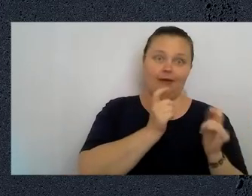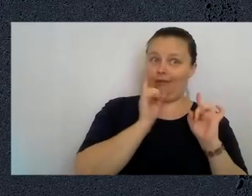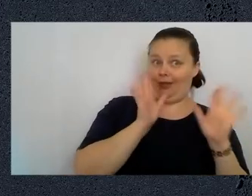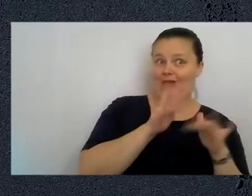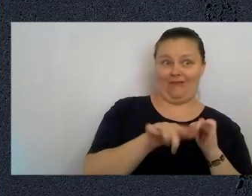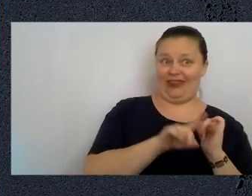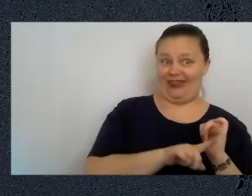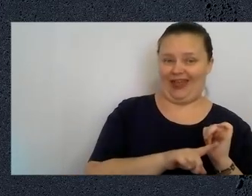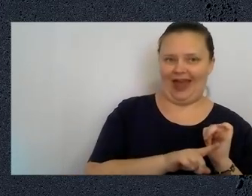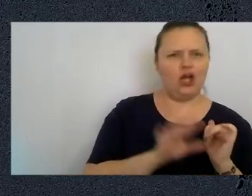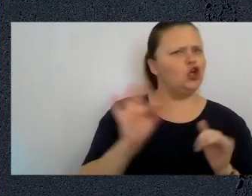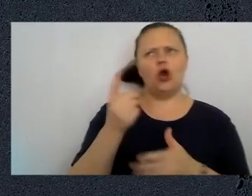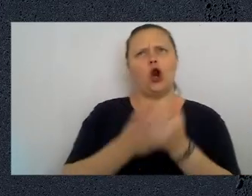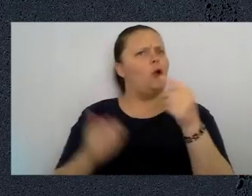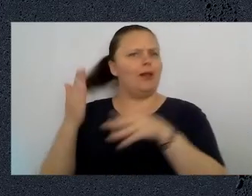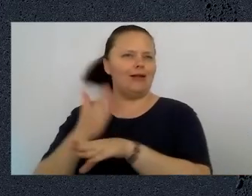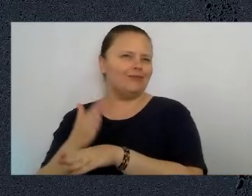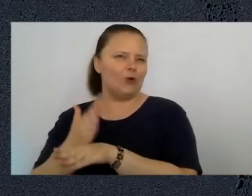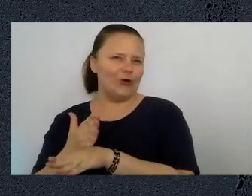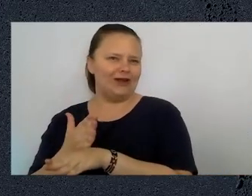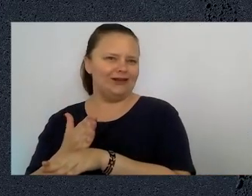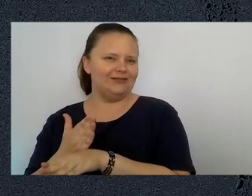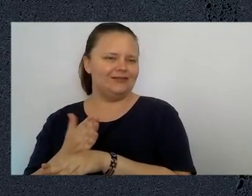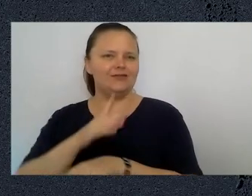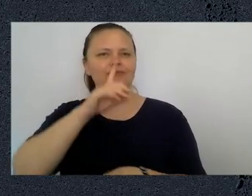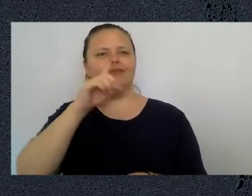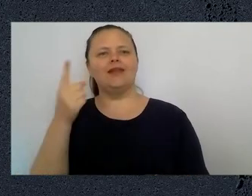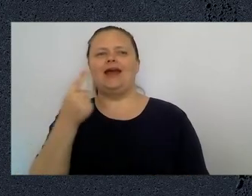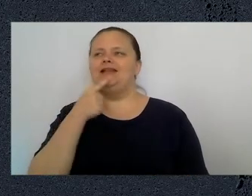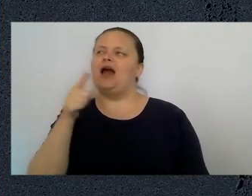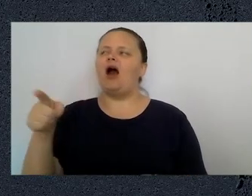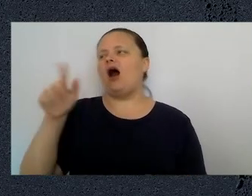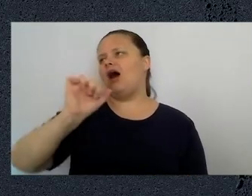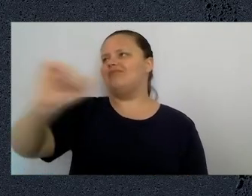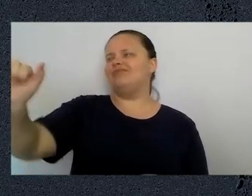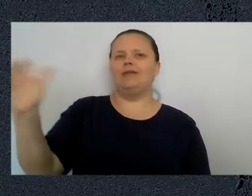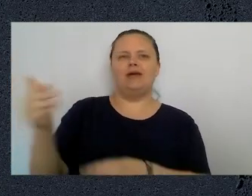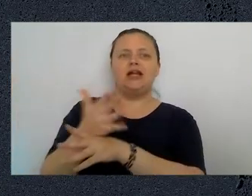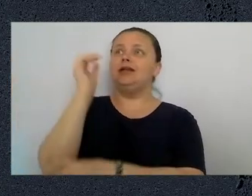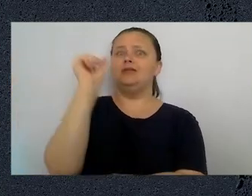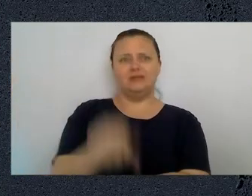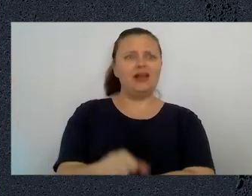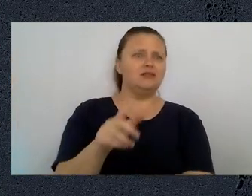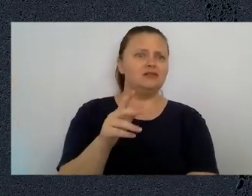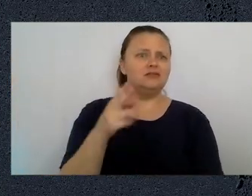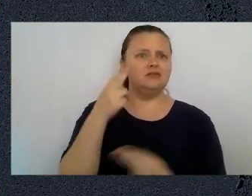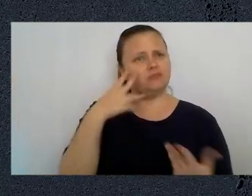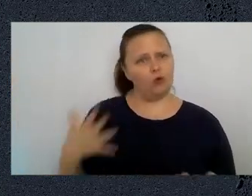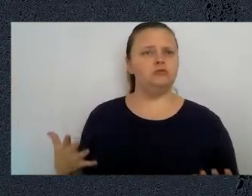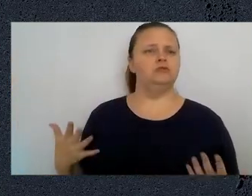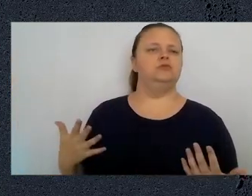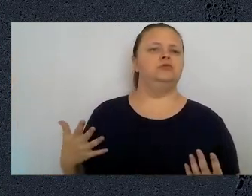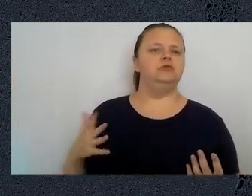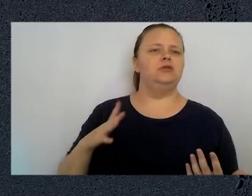not just the employers. We can't say, well, the employers need to change. Yes, they need to change. But, you know,